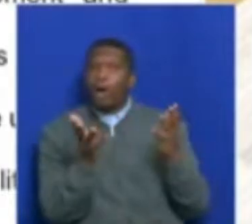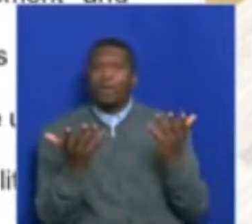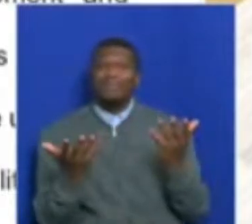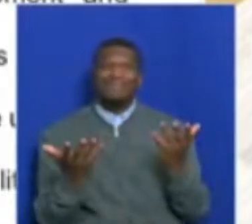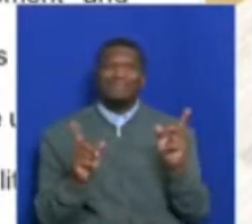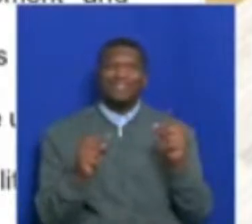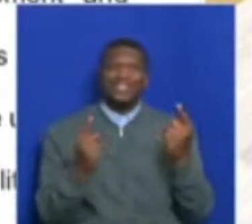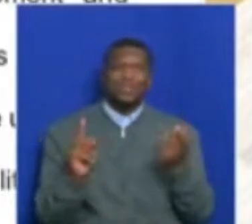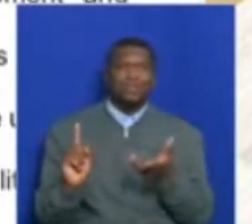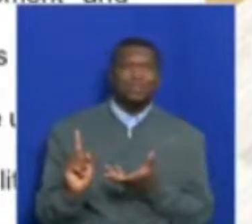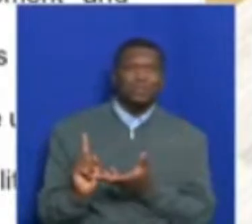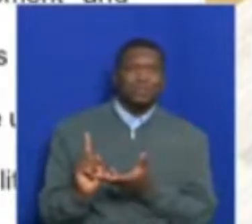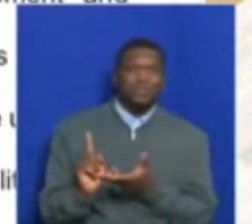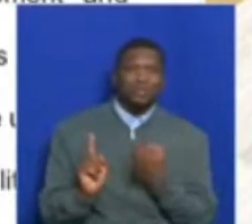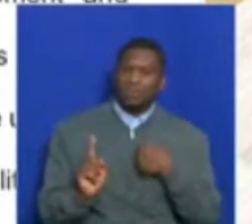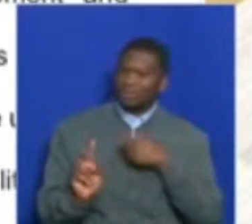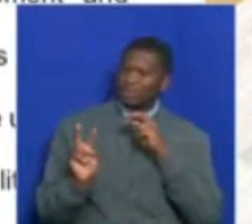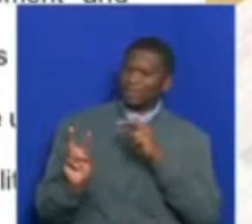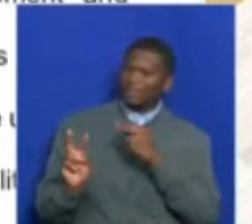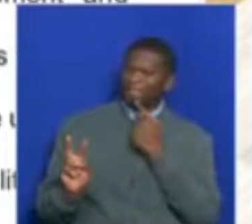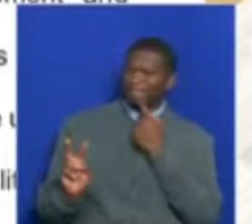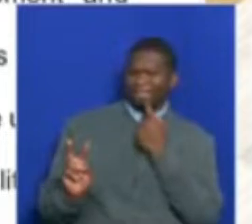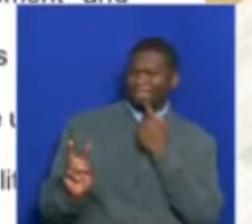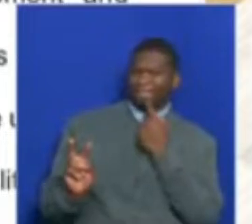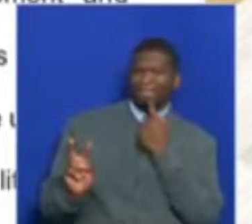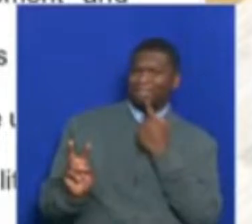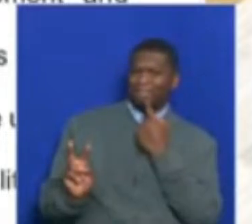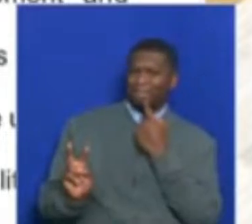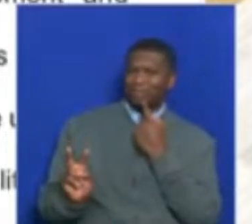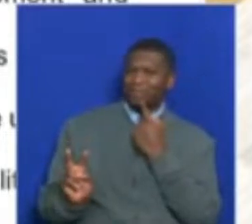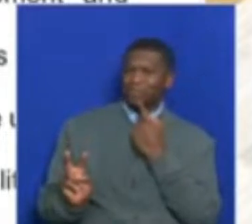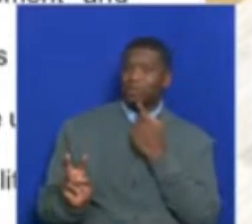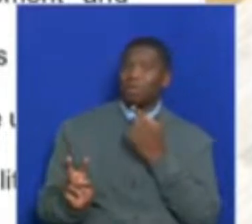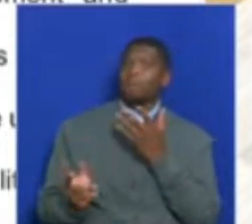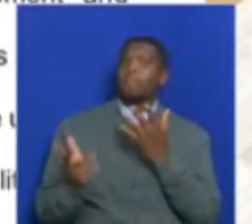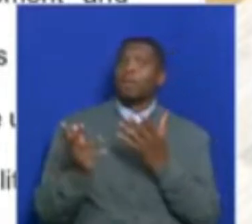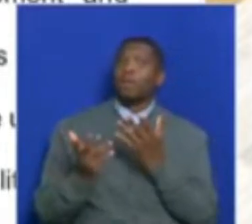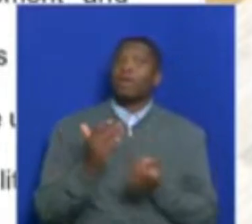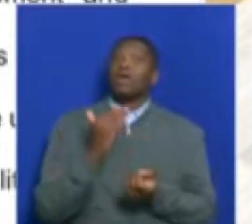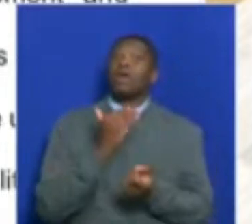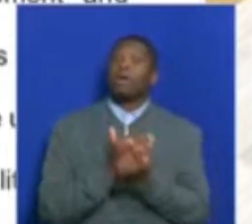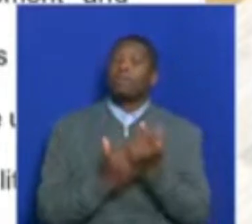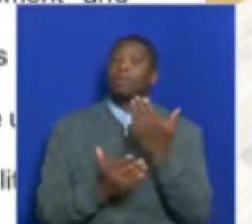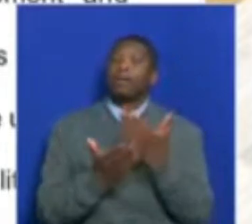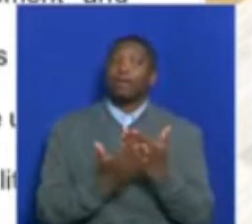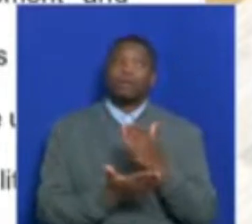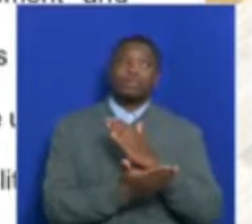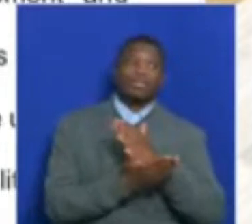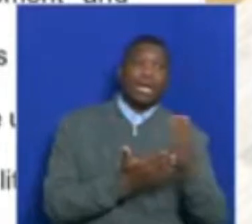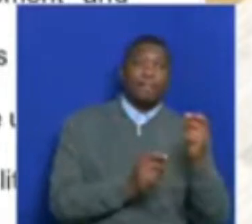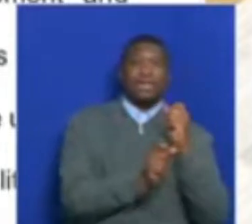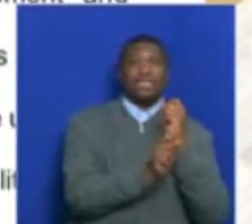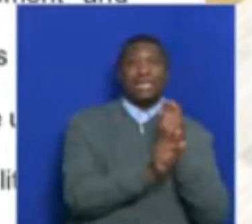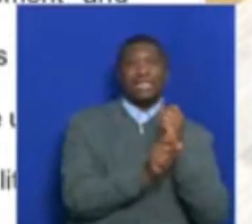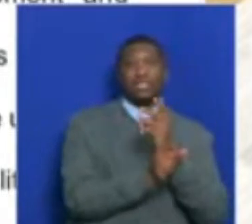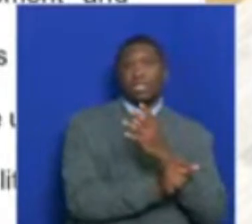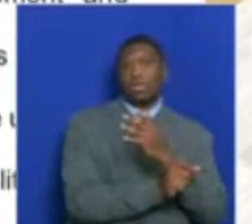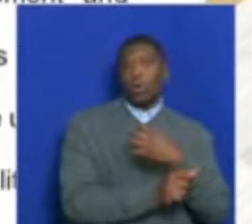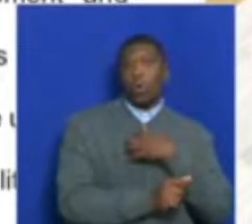raises suspicion as to whether rival taxi owners may have been involved in tipping them off.